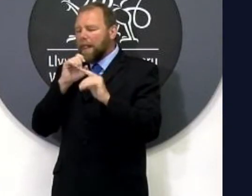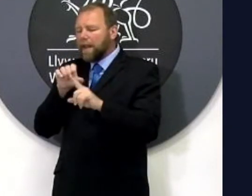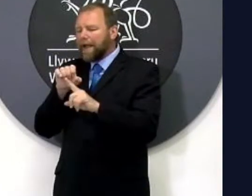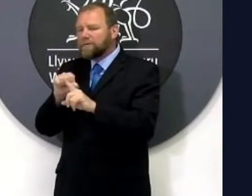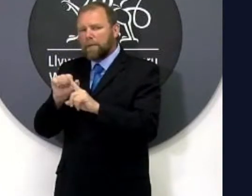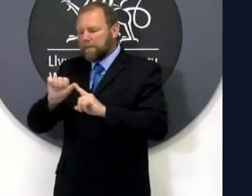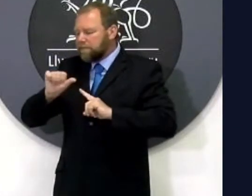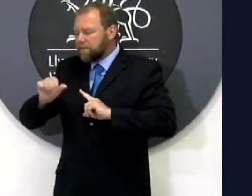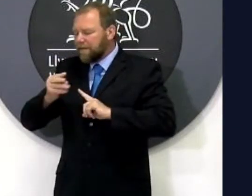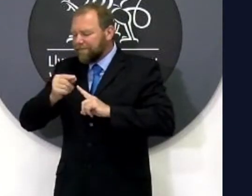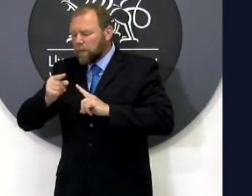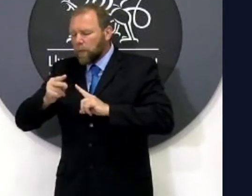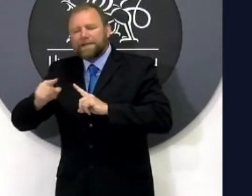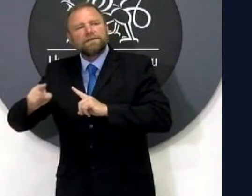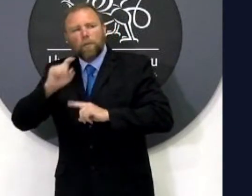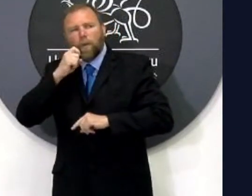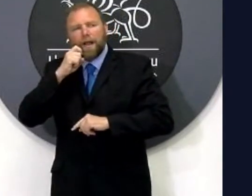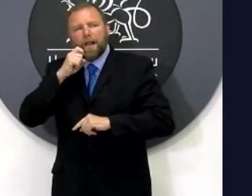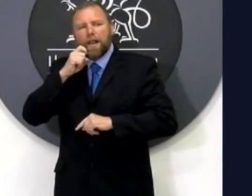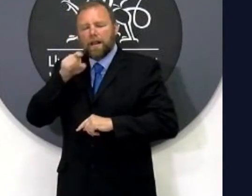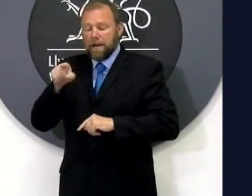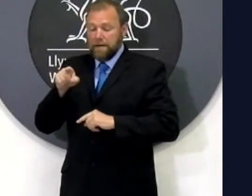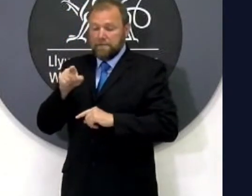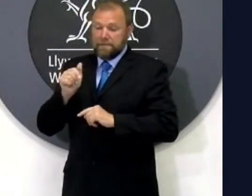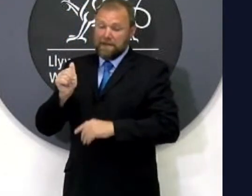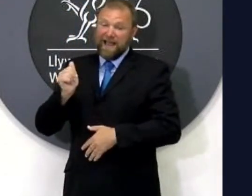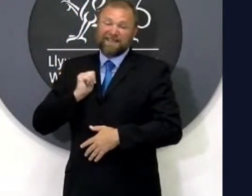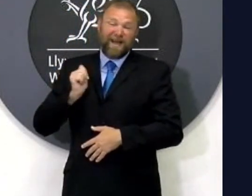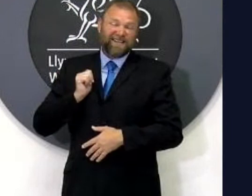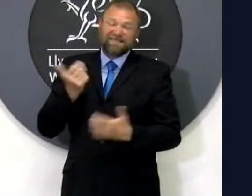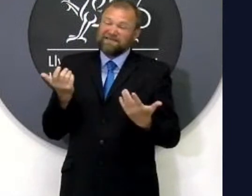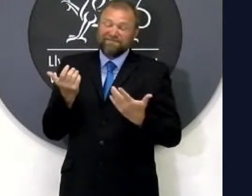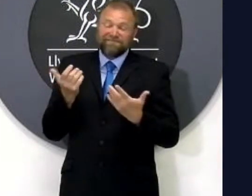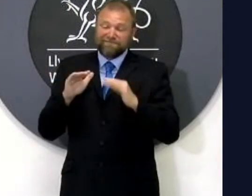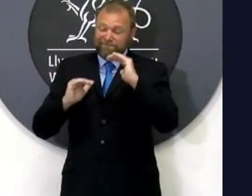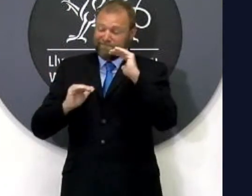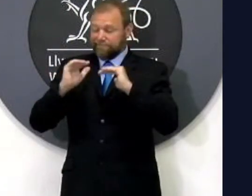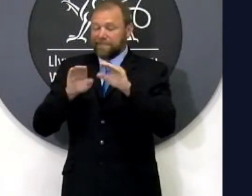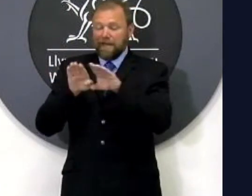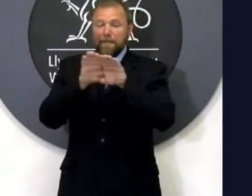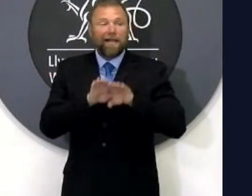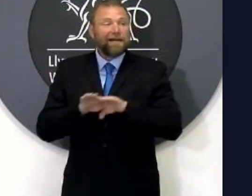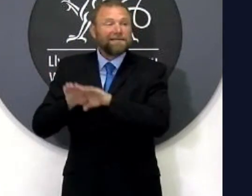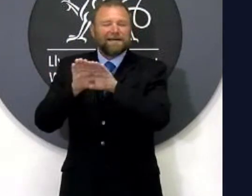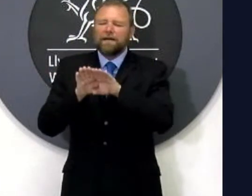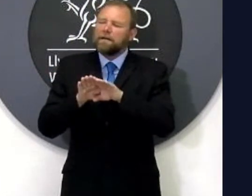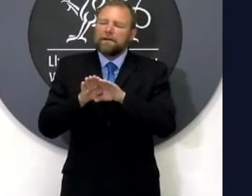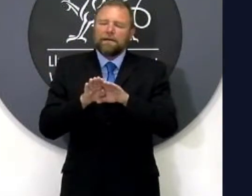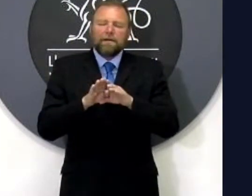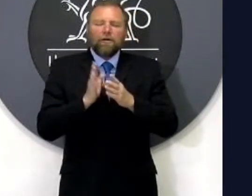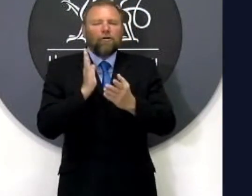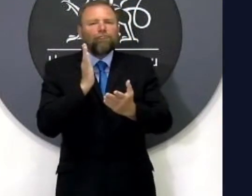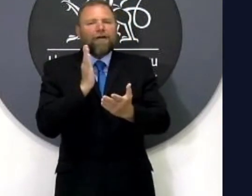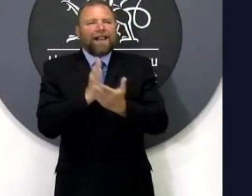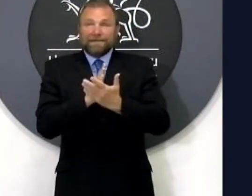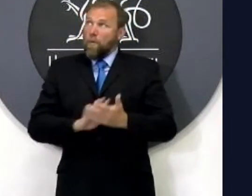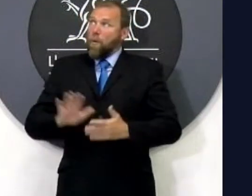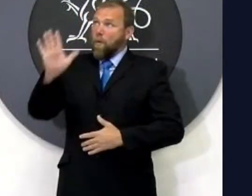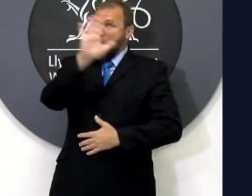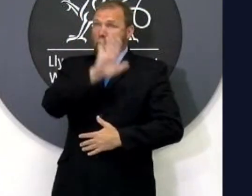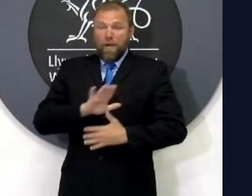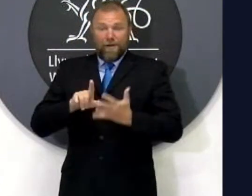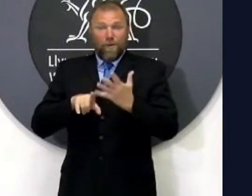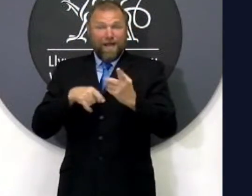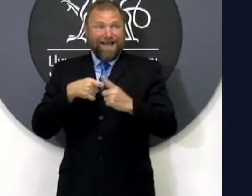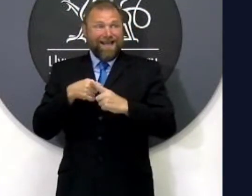and we expect that it'll be about the same. The reality, of course, is that we're all in the UK aiming for the same point, which is to get to